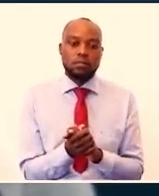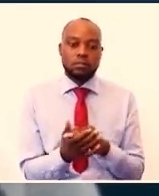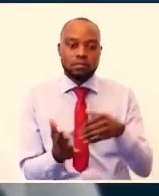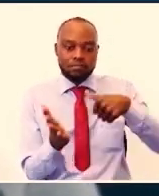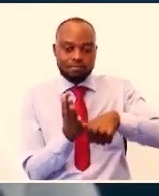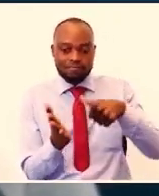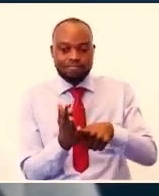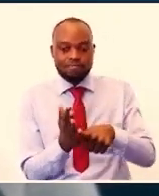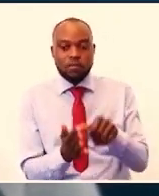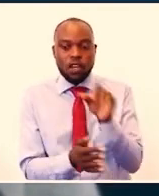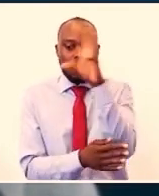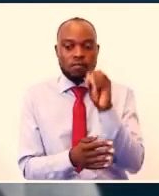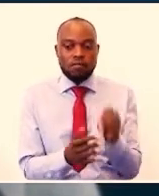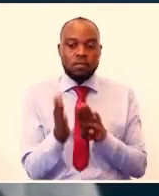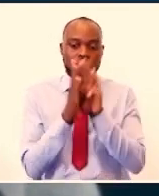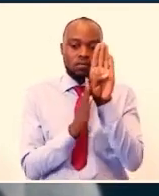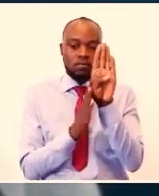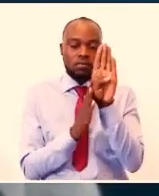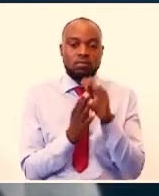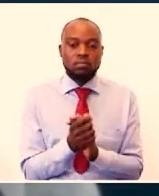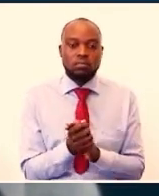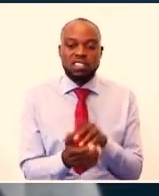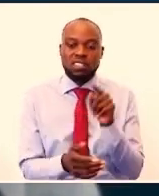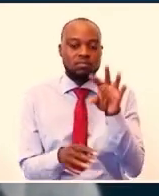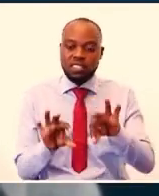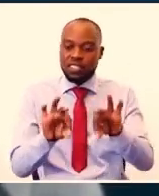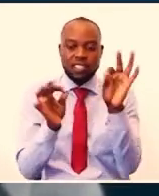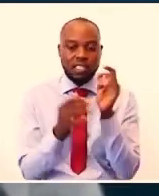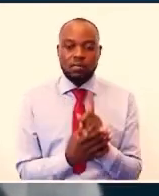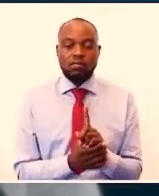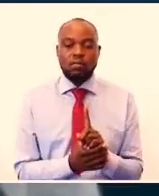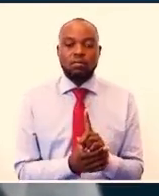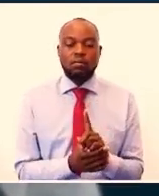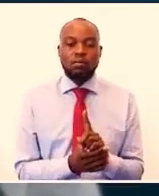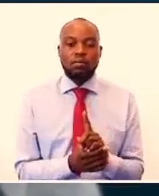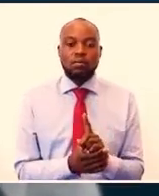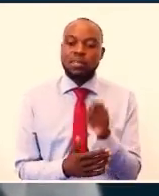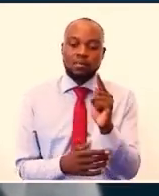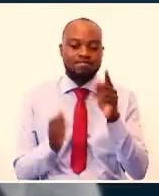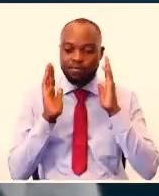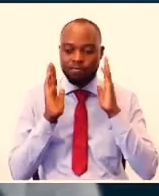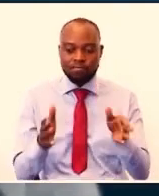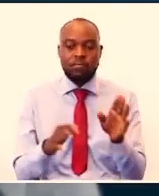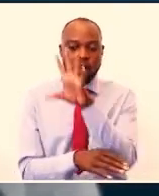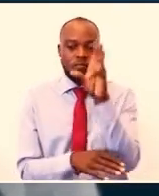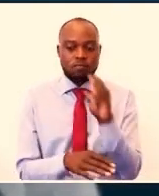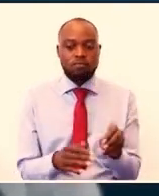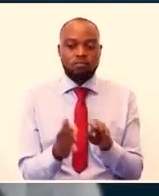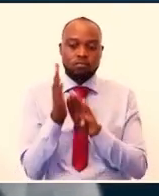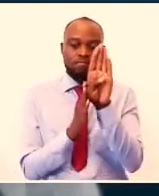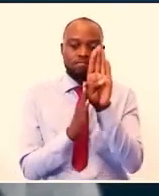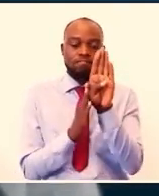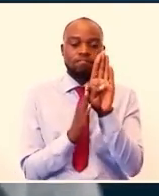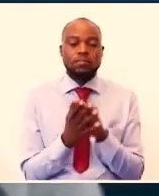in Africa's development context is not an option. It is a reality of Africa's development